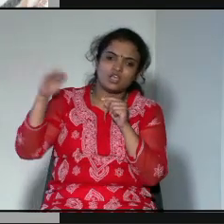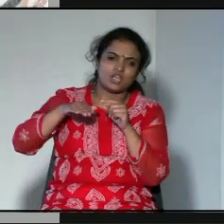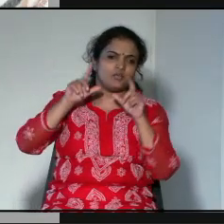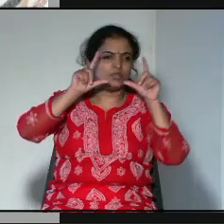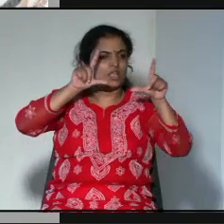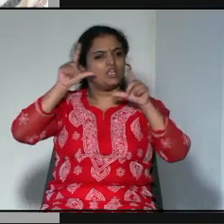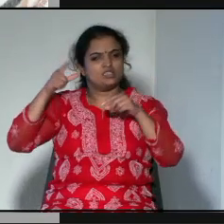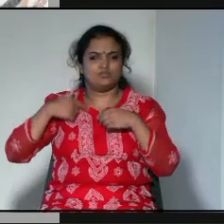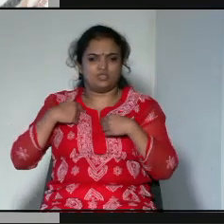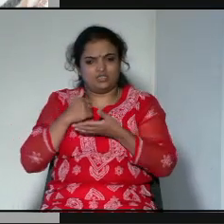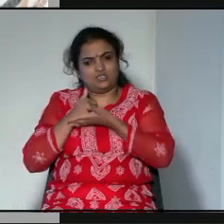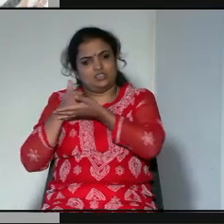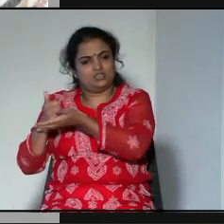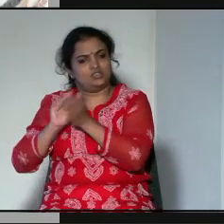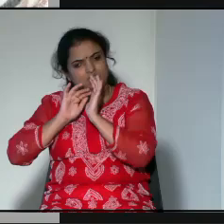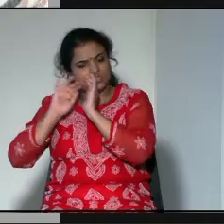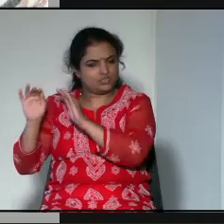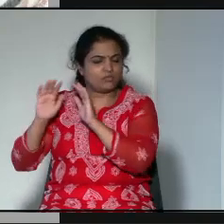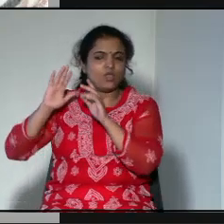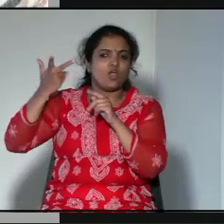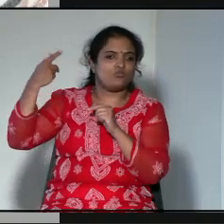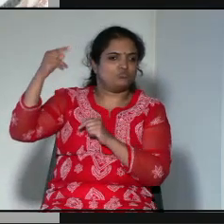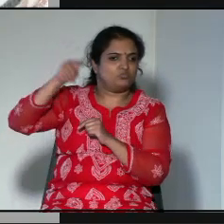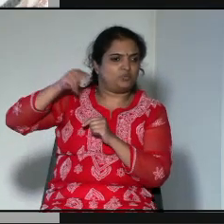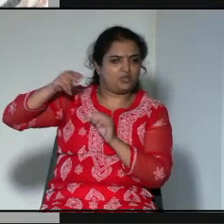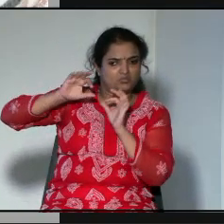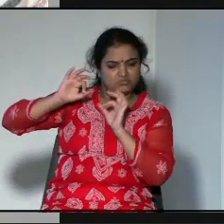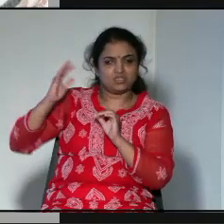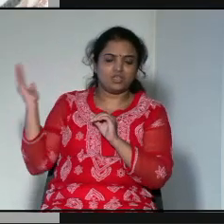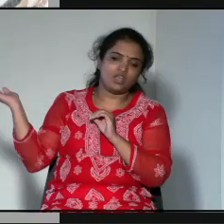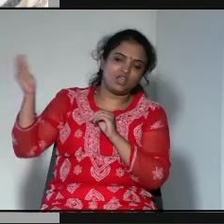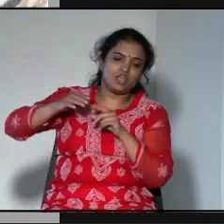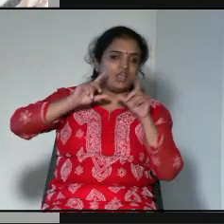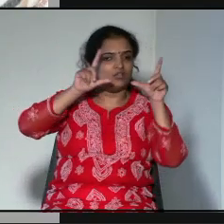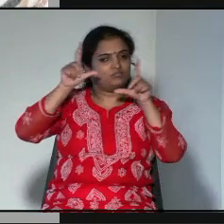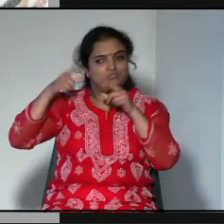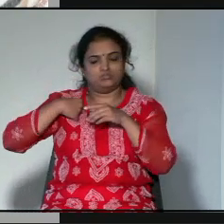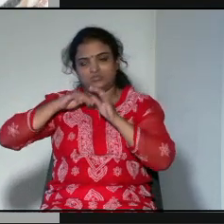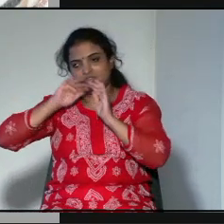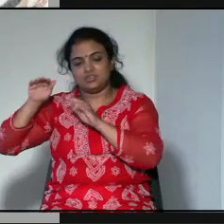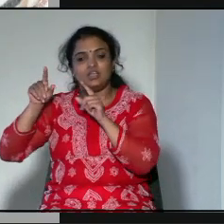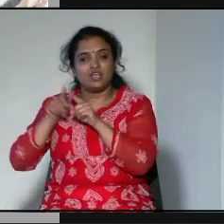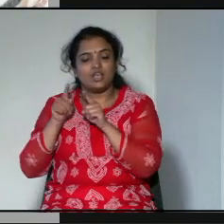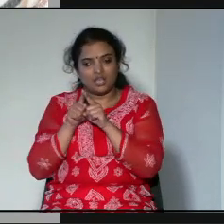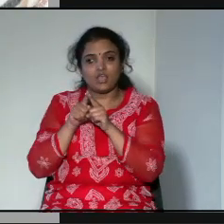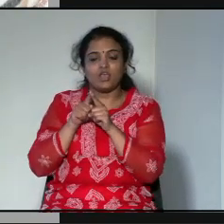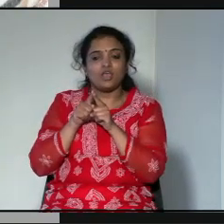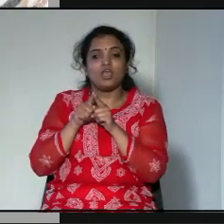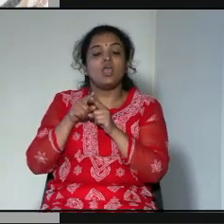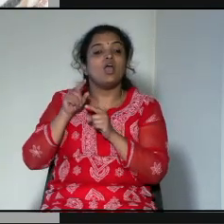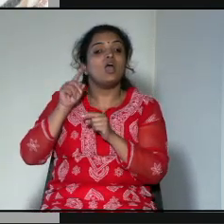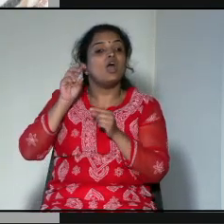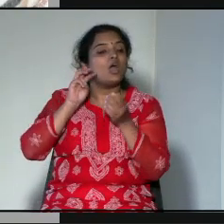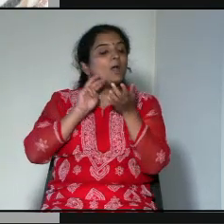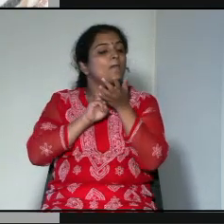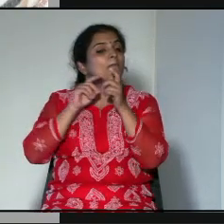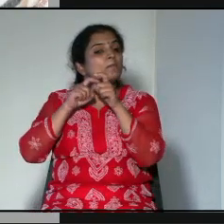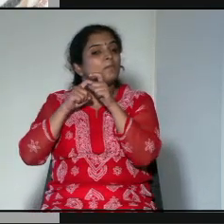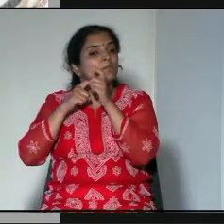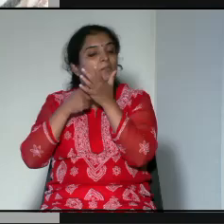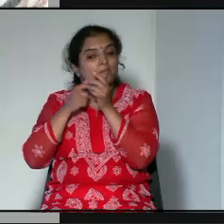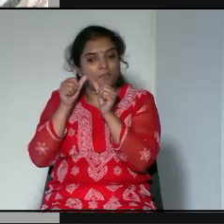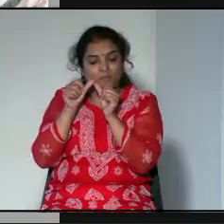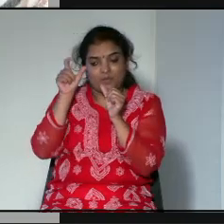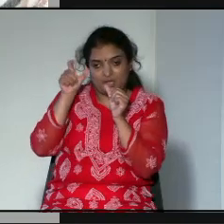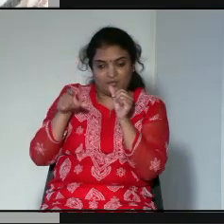of the Dhanket Vidyalaya stitch paintings. And they brought up to parallel spotlight Meera Mukherjee's self-illustrated